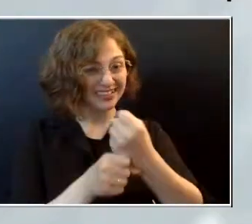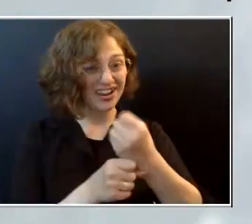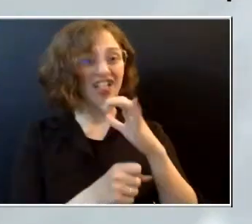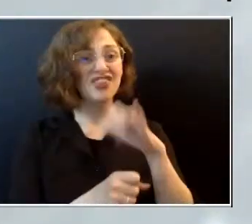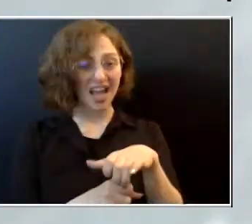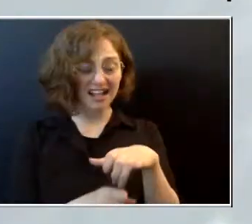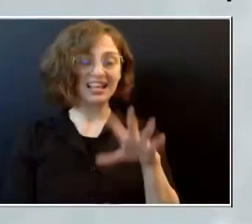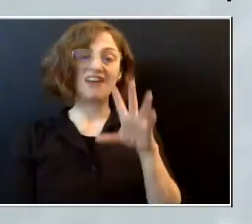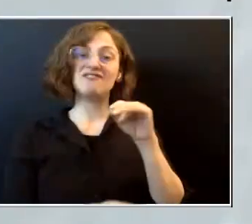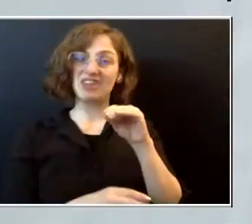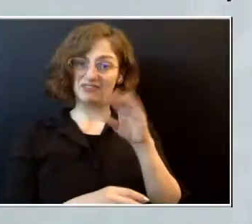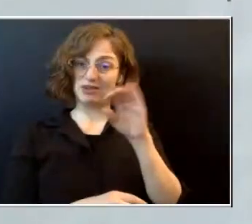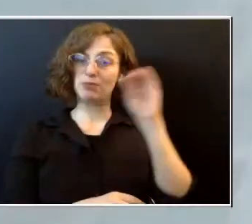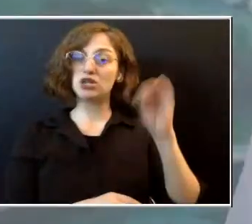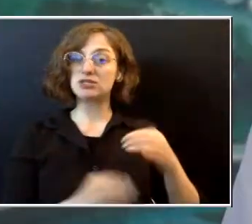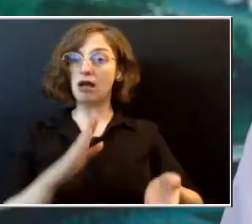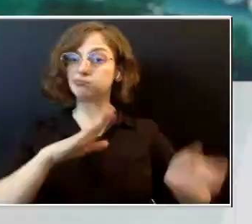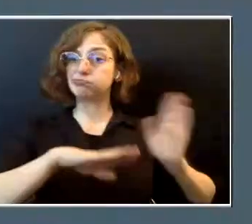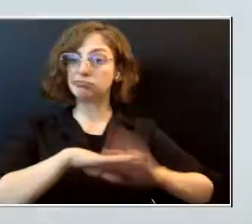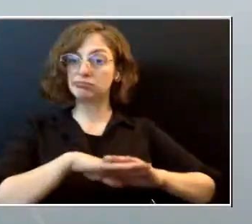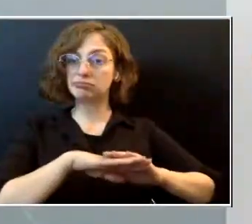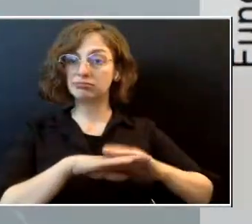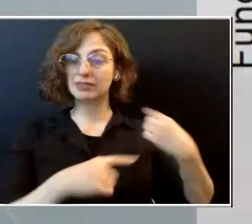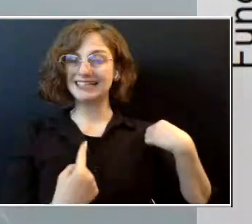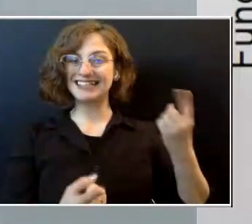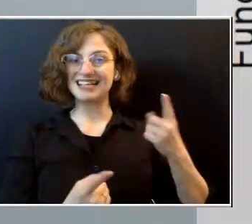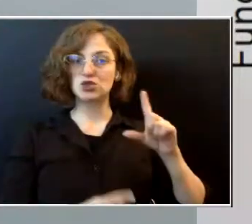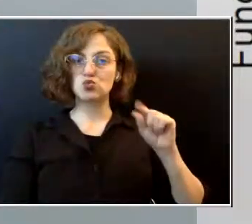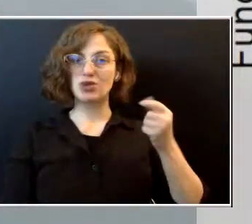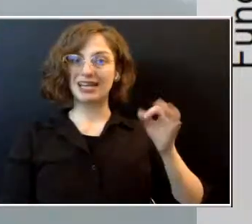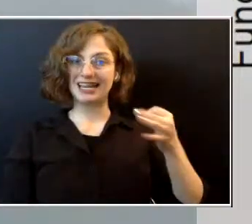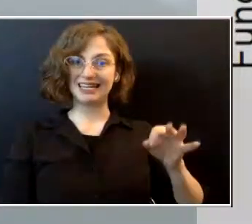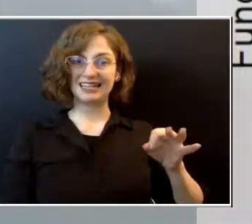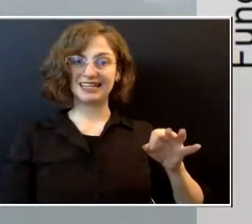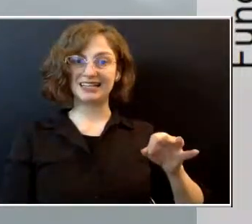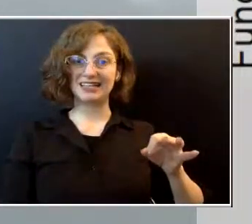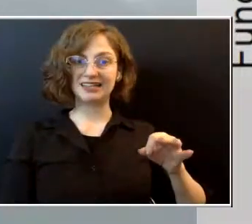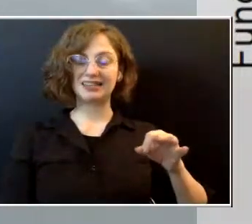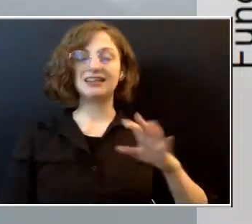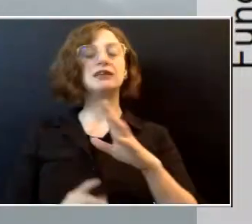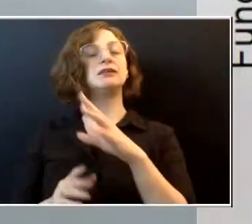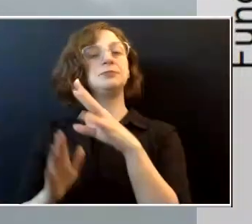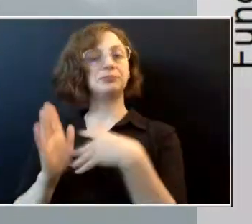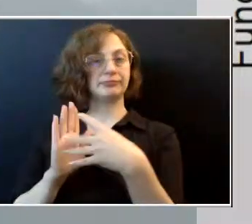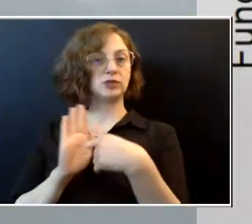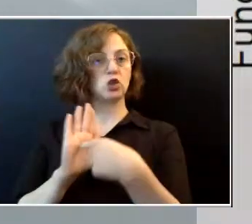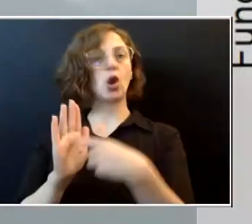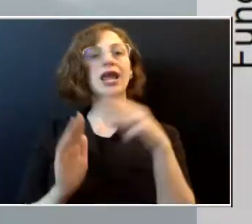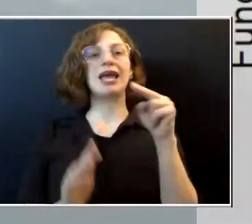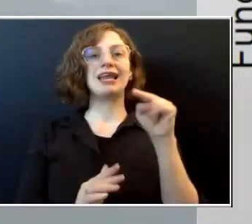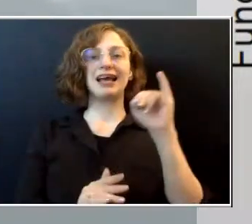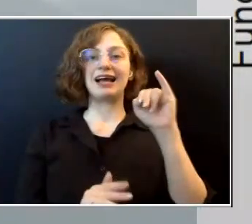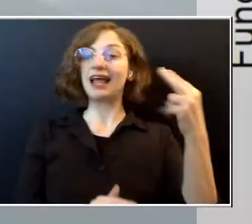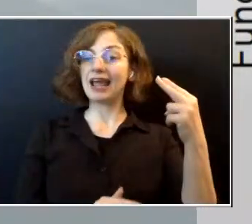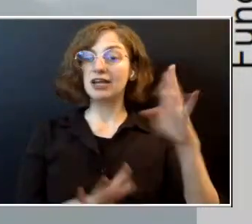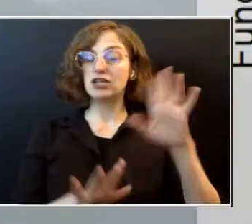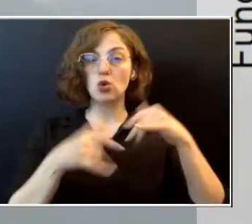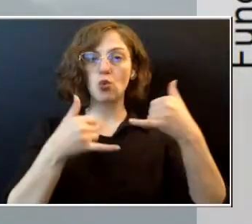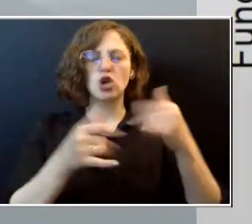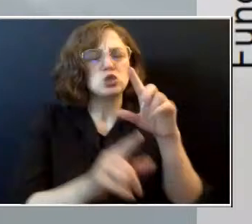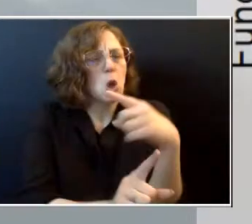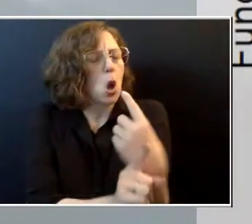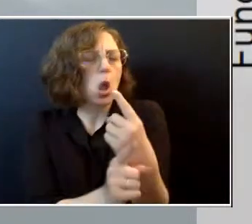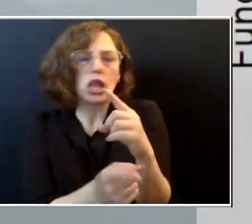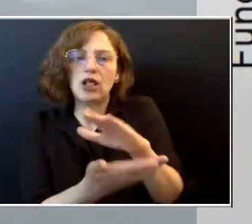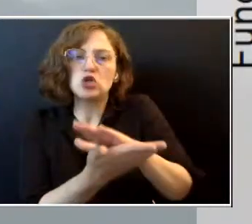year 2019. Here's a graph showing NIH awards just at the School of Medicine. Okay, this is the kind of